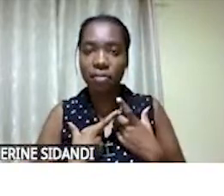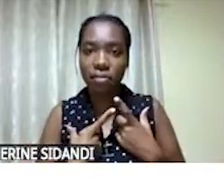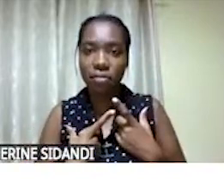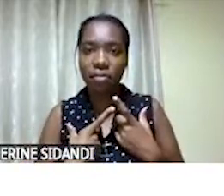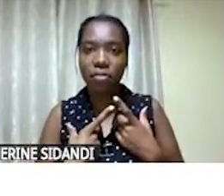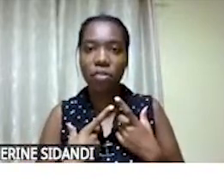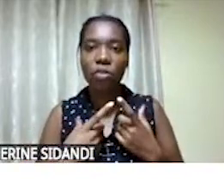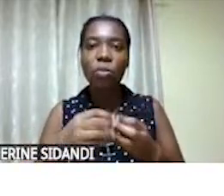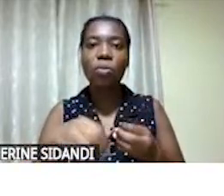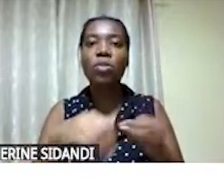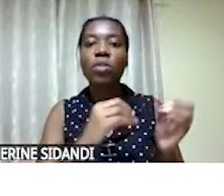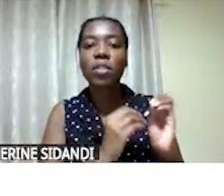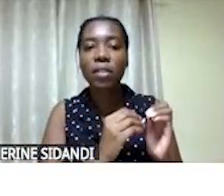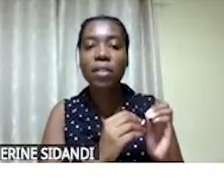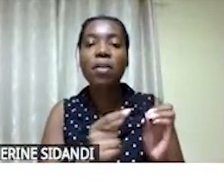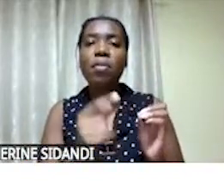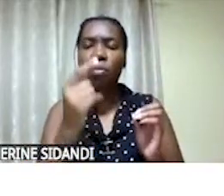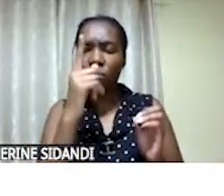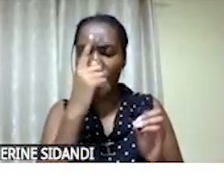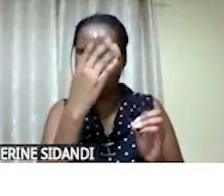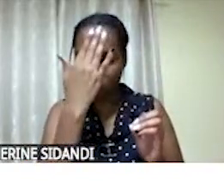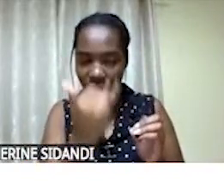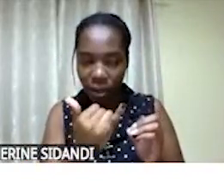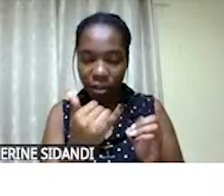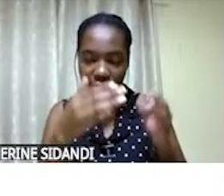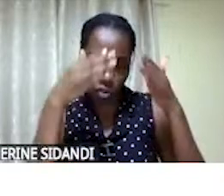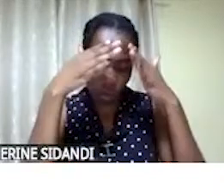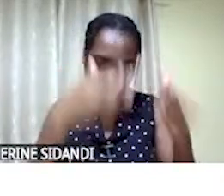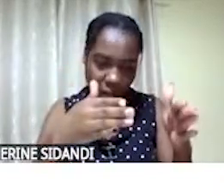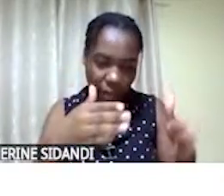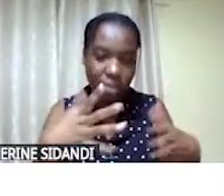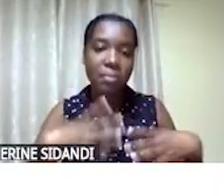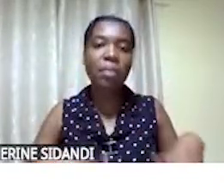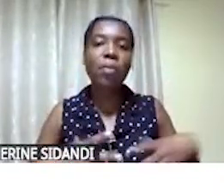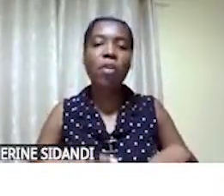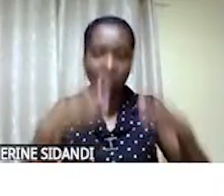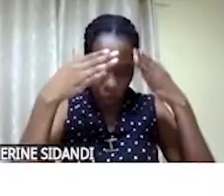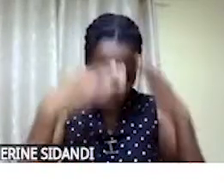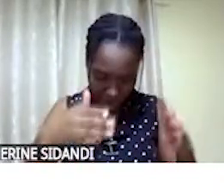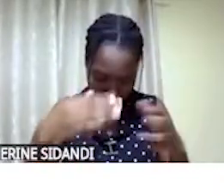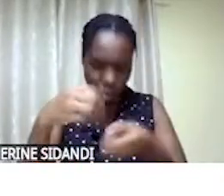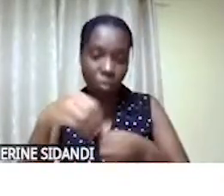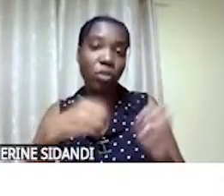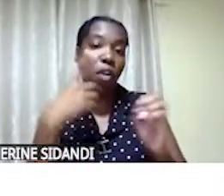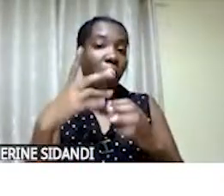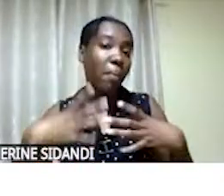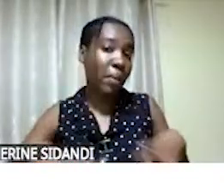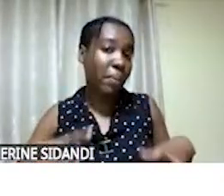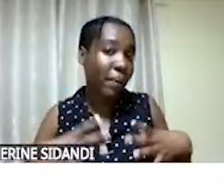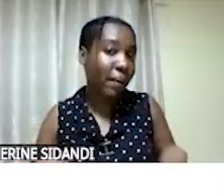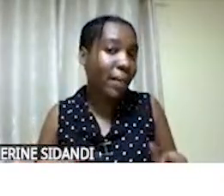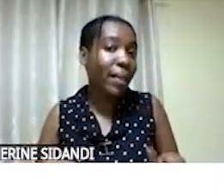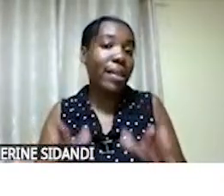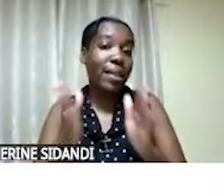onboarding people, focusing on, getting such opportunities for these people. So their engagement with the